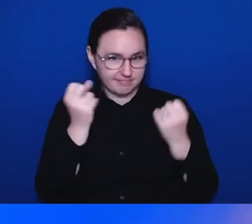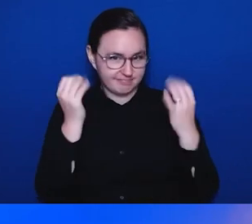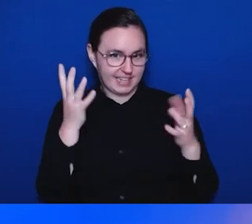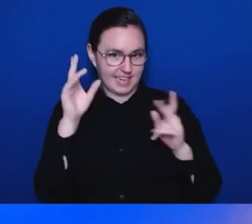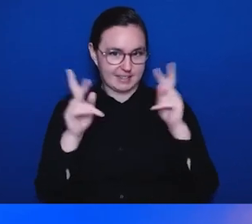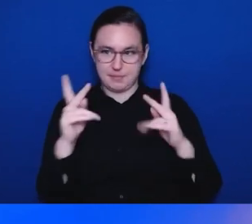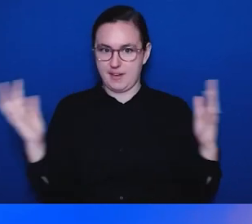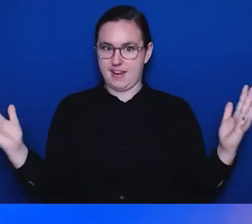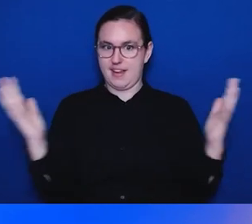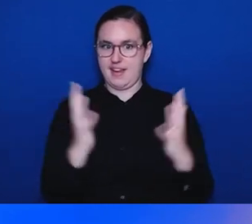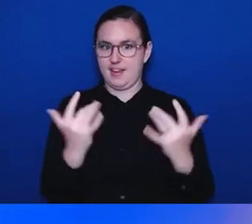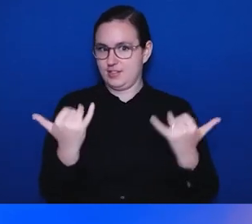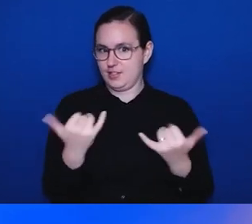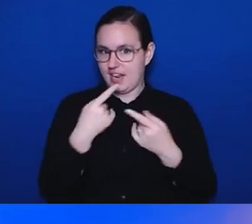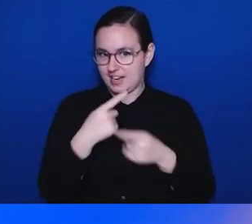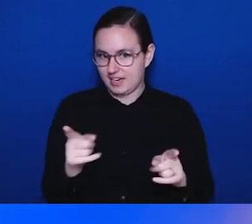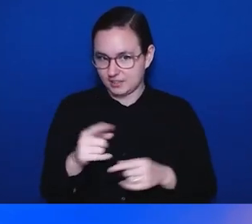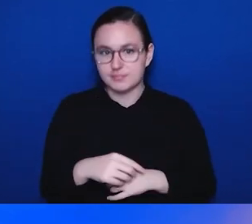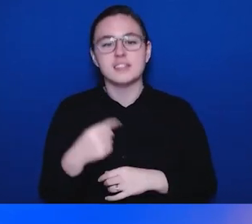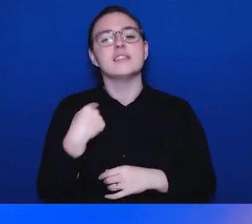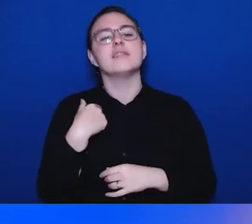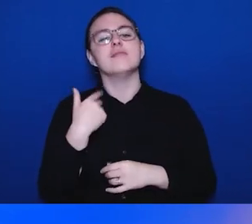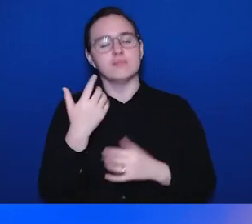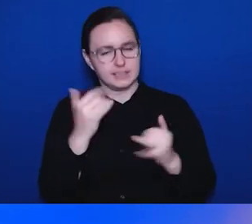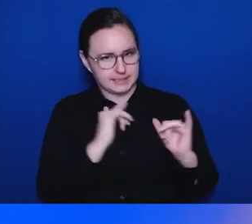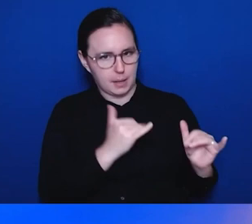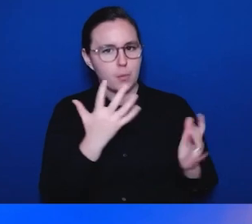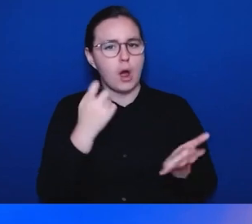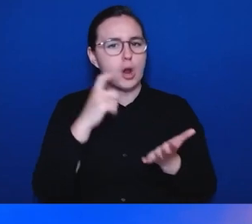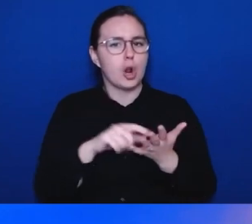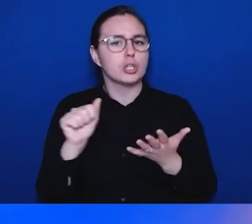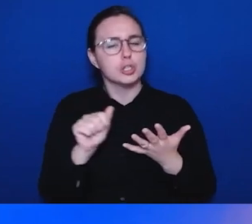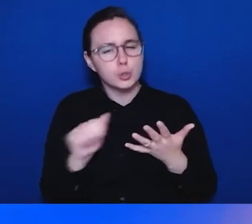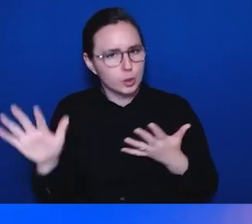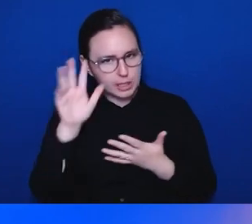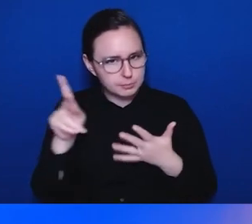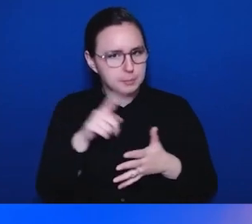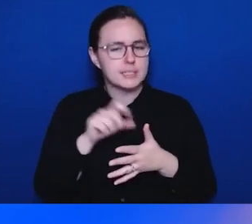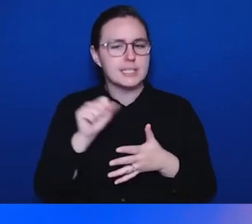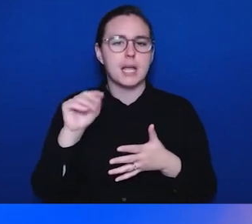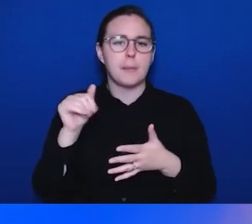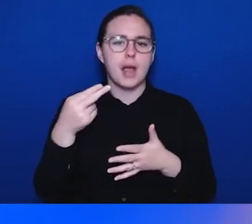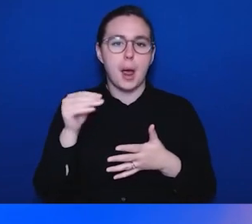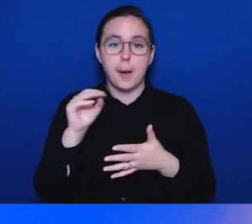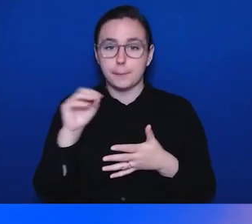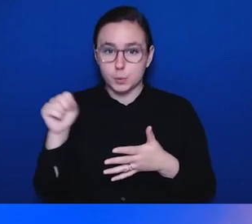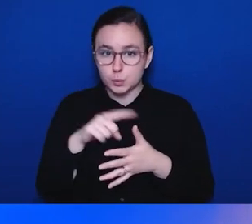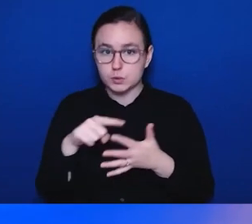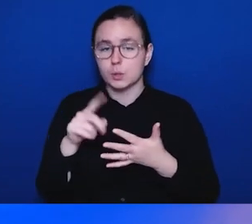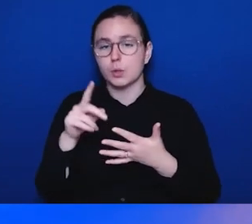Well, good morning, everybody. Nice to see so many people here for today's announcement. I'd like to start by joining Minister Dix and